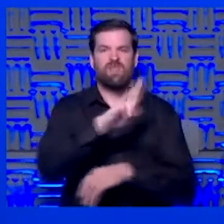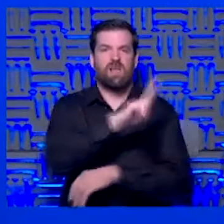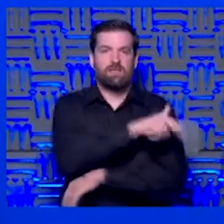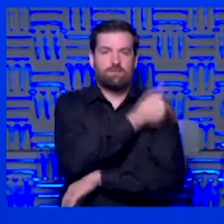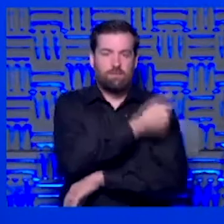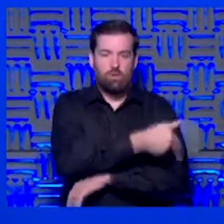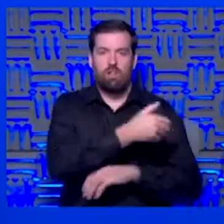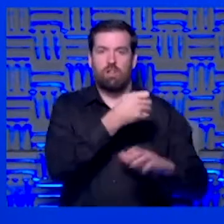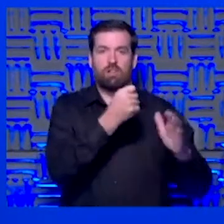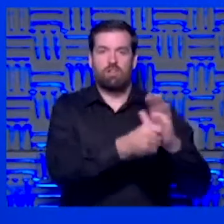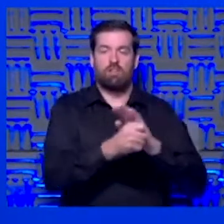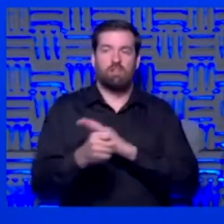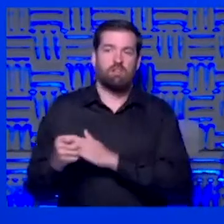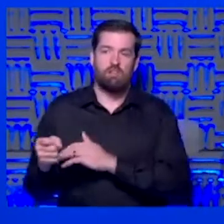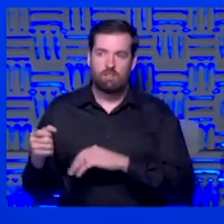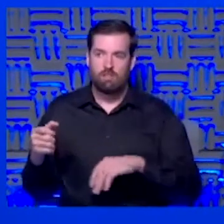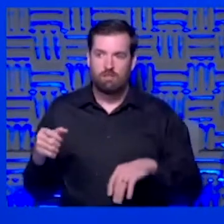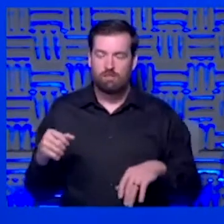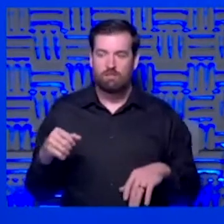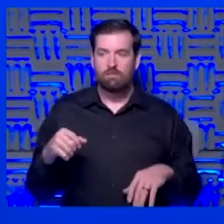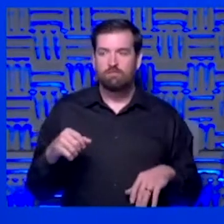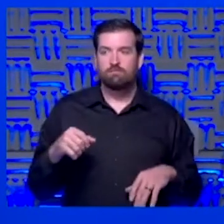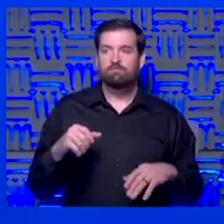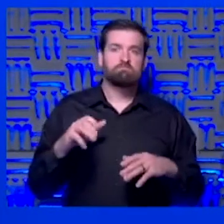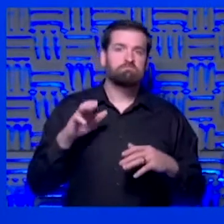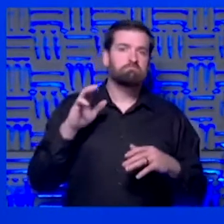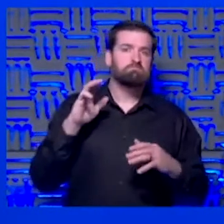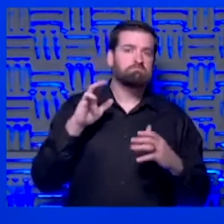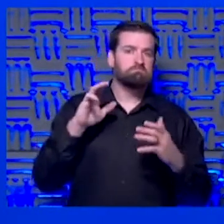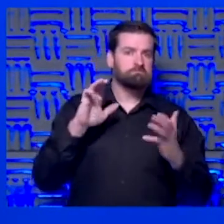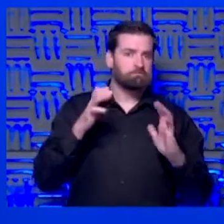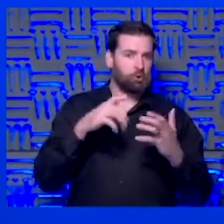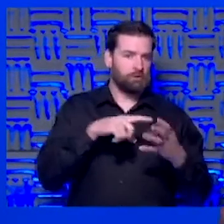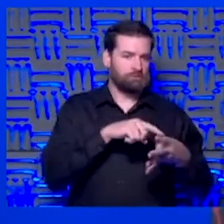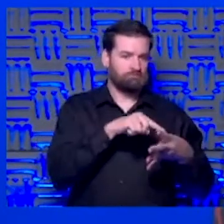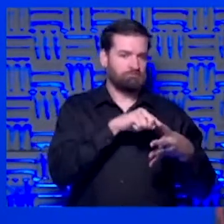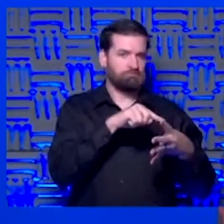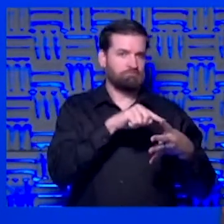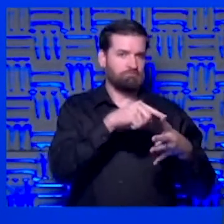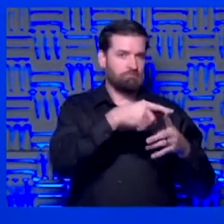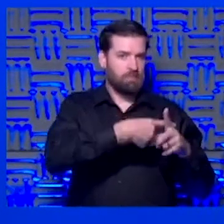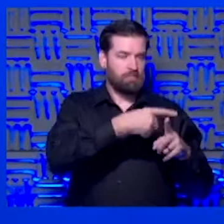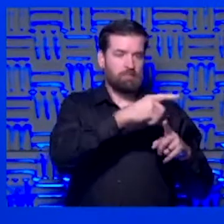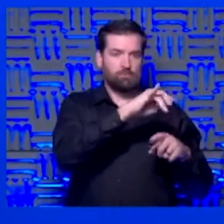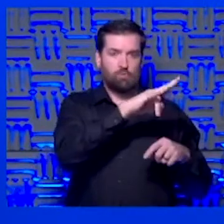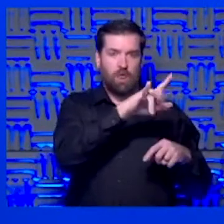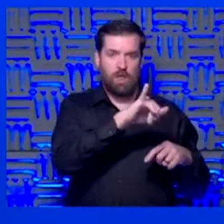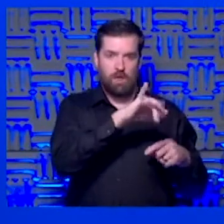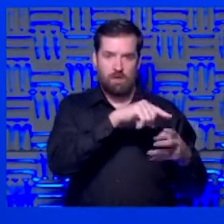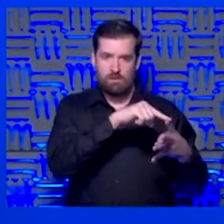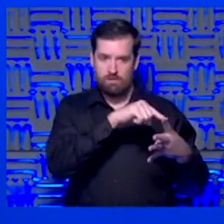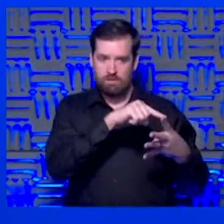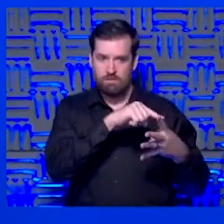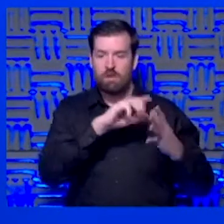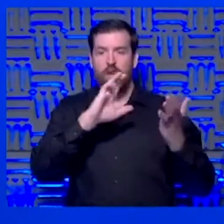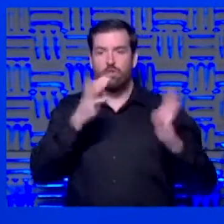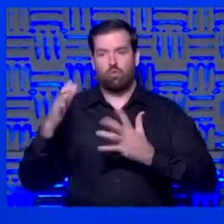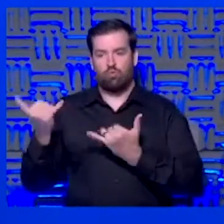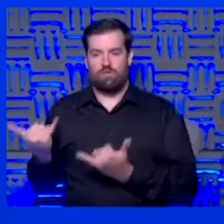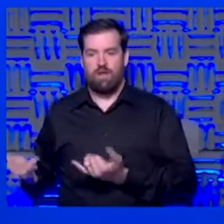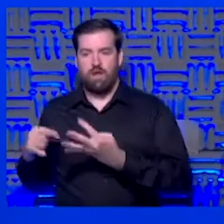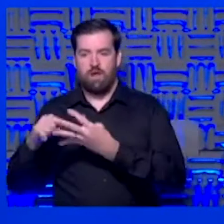hospitalizations, like month to month. How are hospitalizations looking at the beginning of the month and the beginning of July compared with, the beginning of